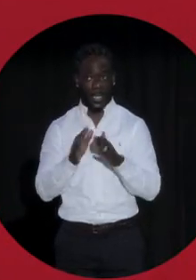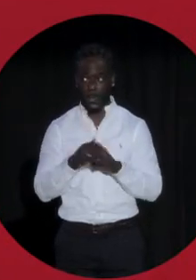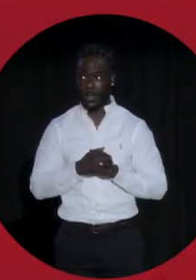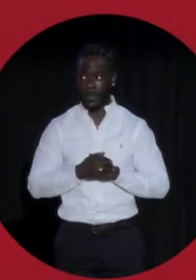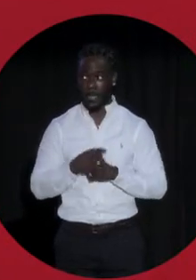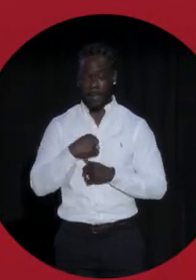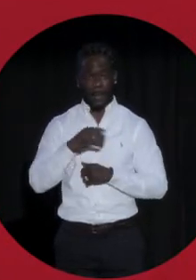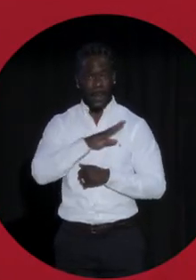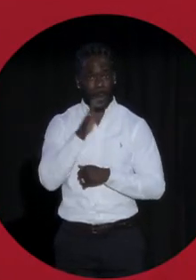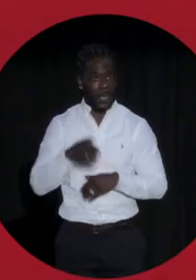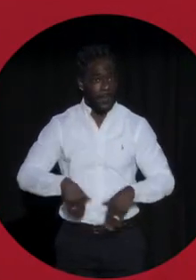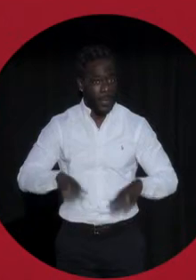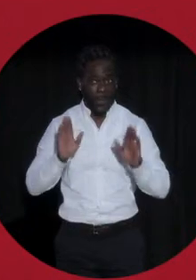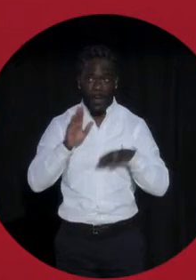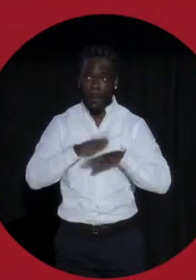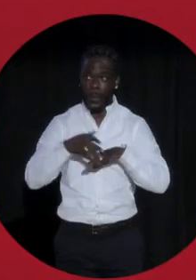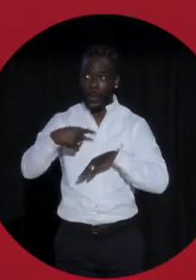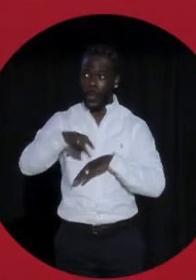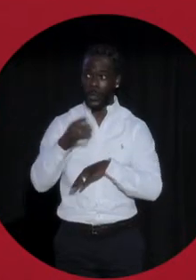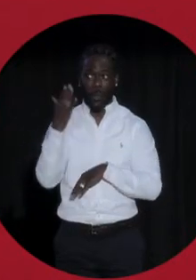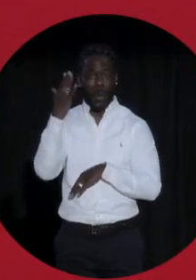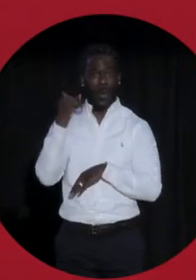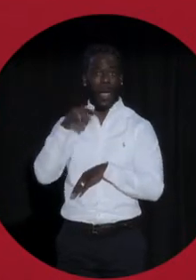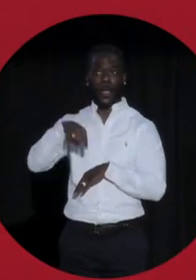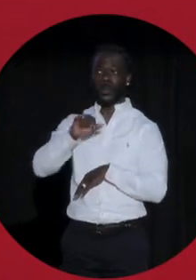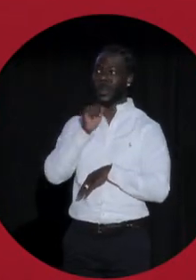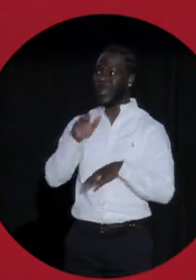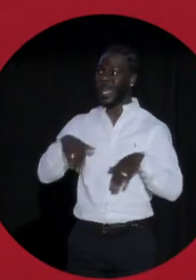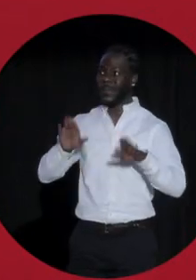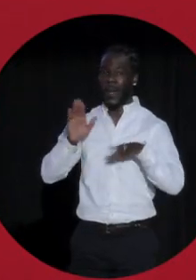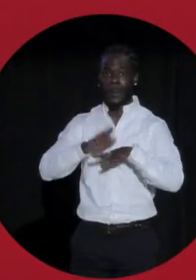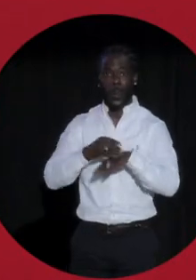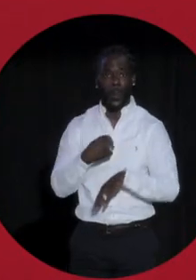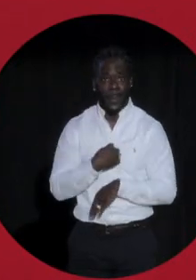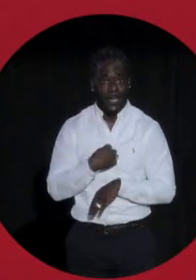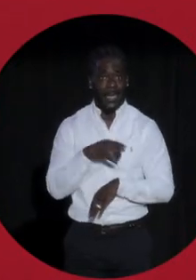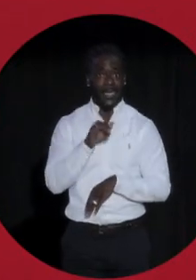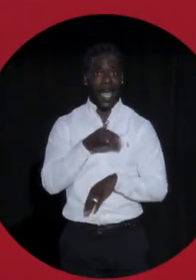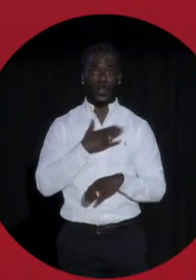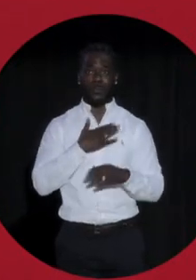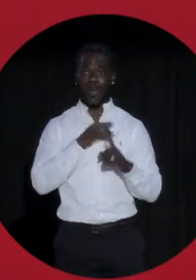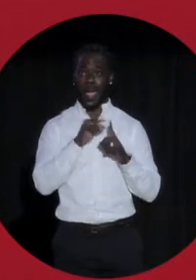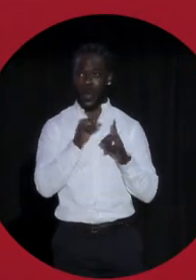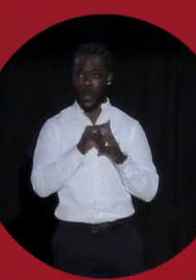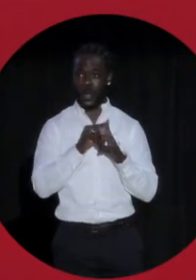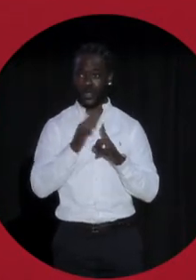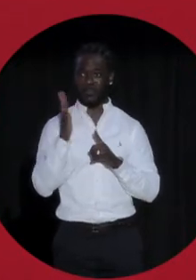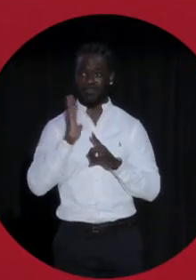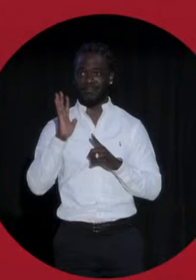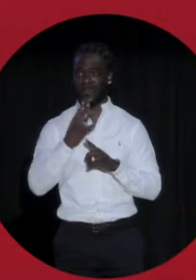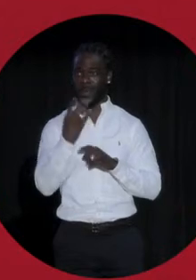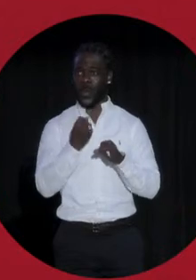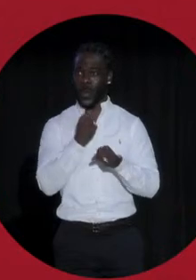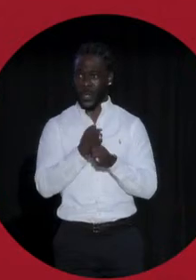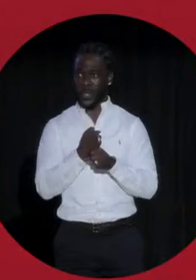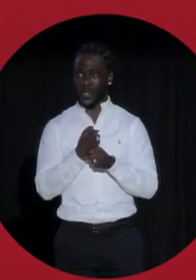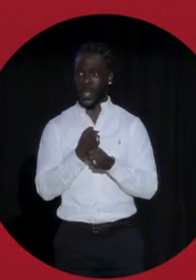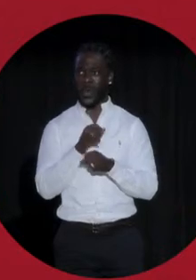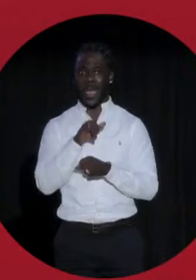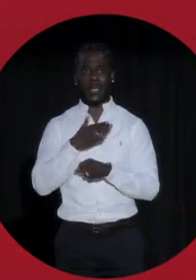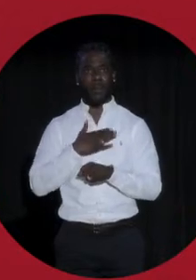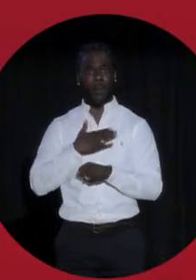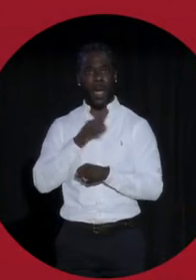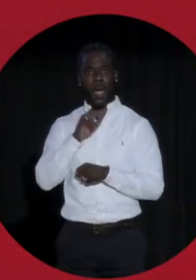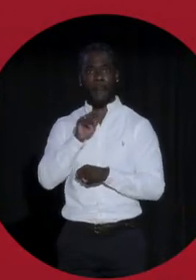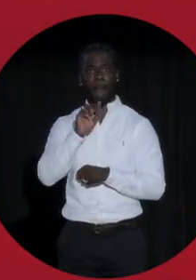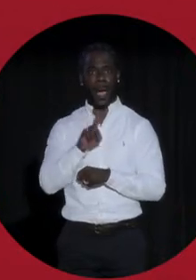I would never give up on you because you did not give up on me. Those were my words. It is my bond. I urge